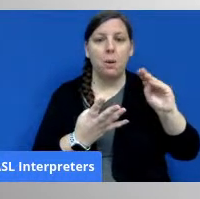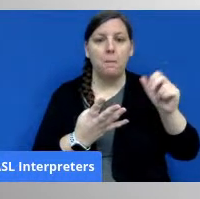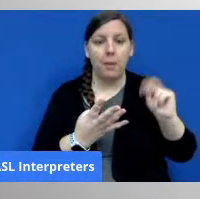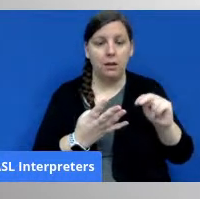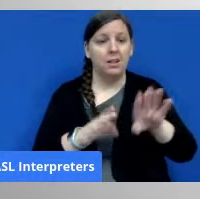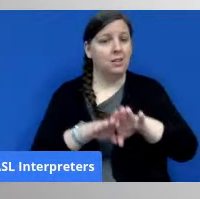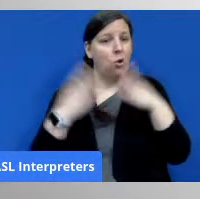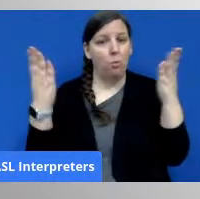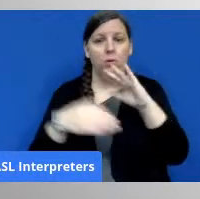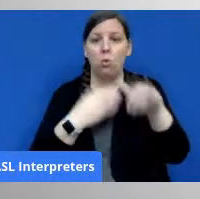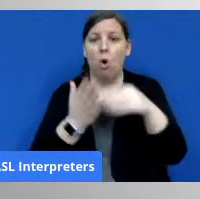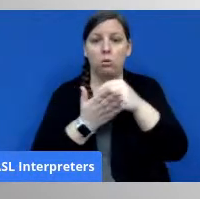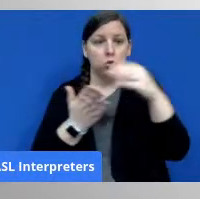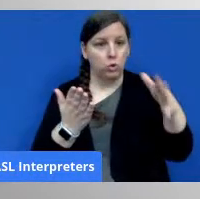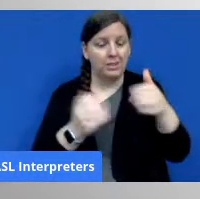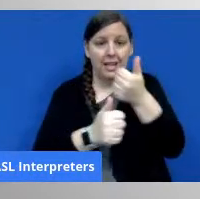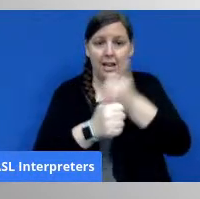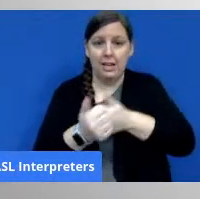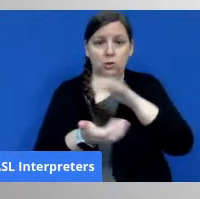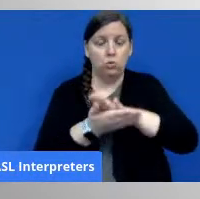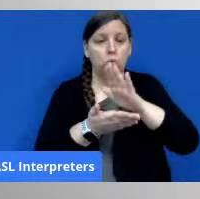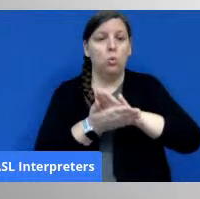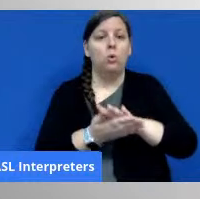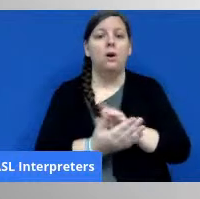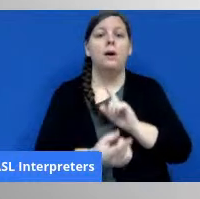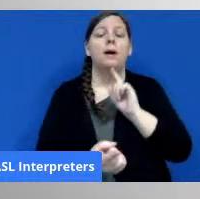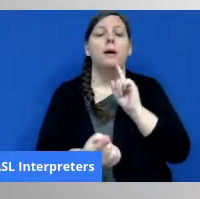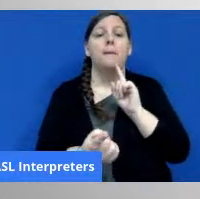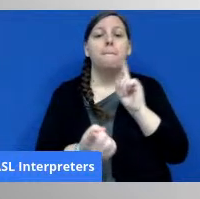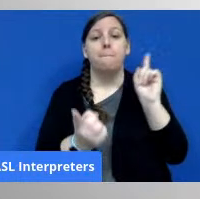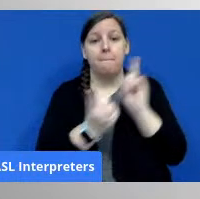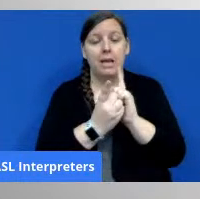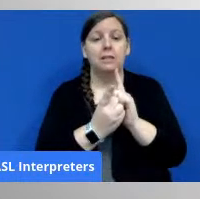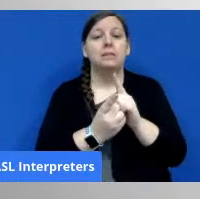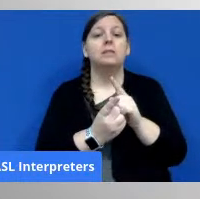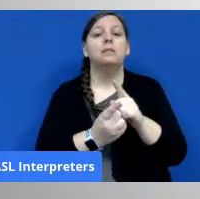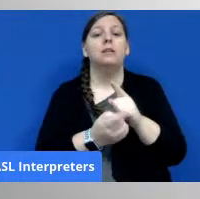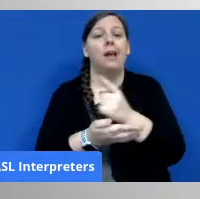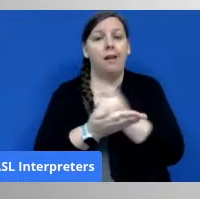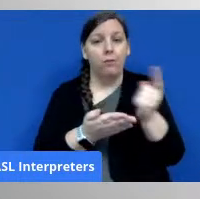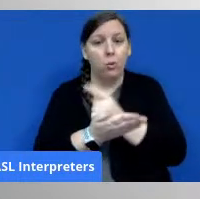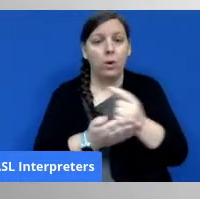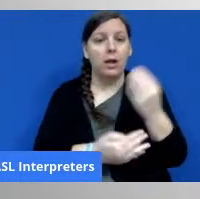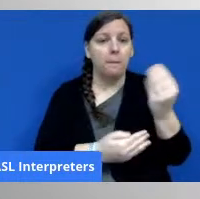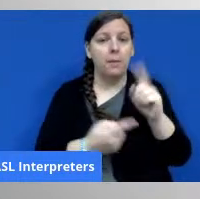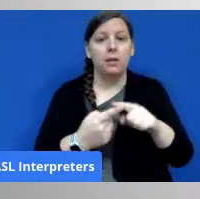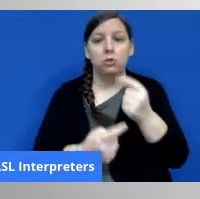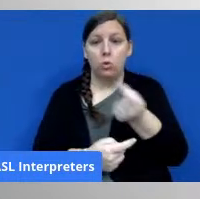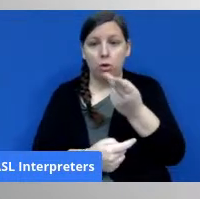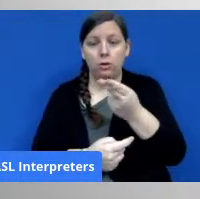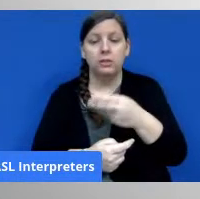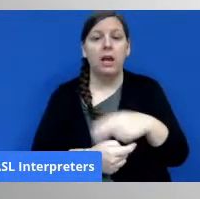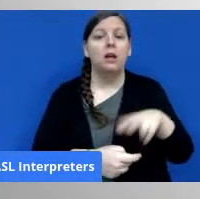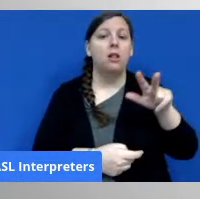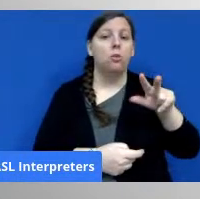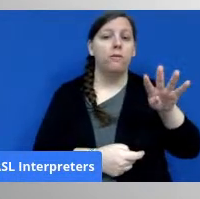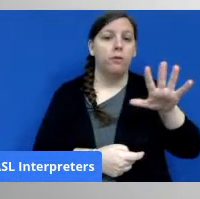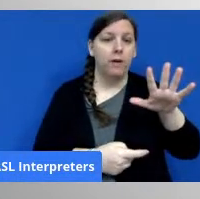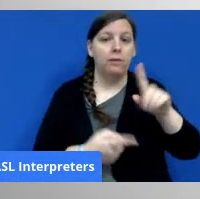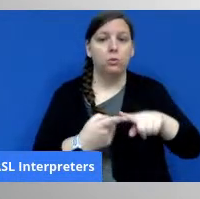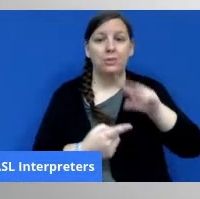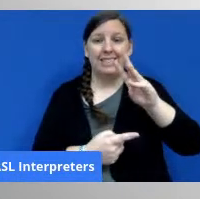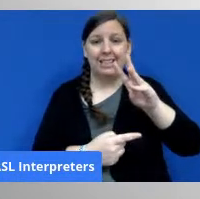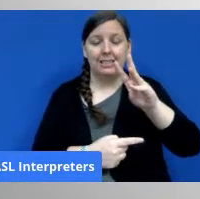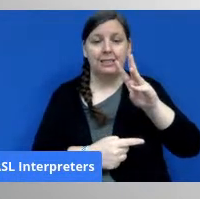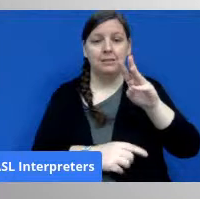meets Monday through Thursday from 3:45 until 6 p.m. It's available early September through early